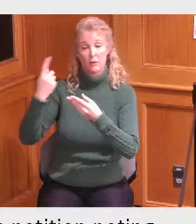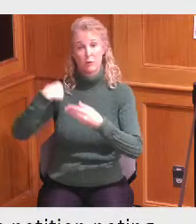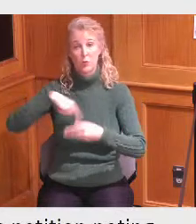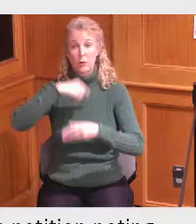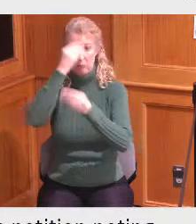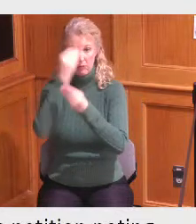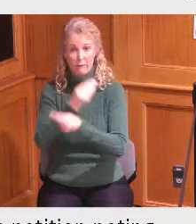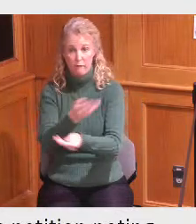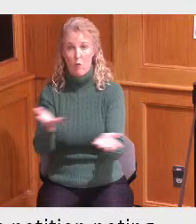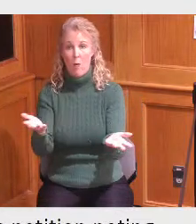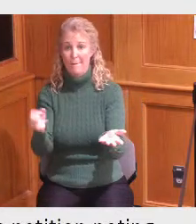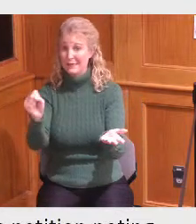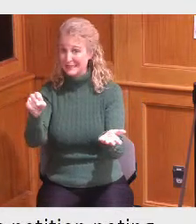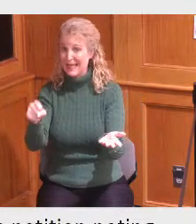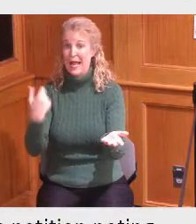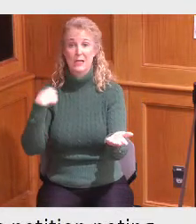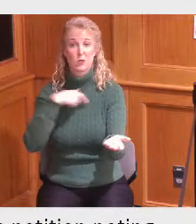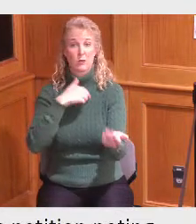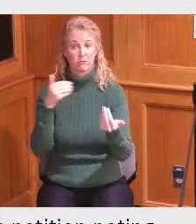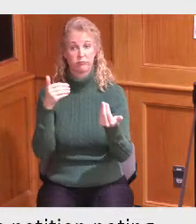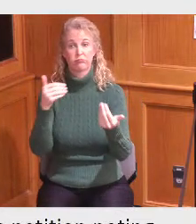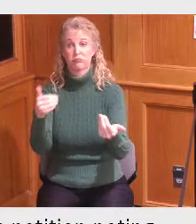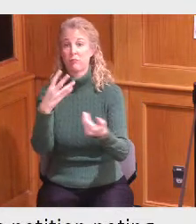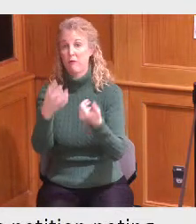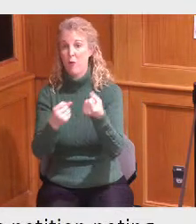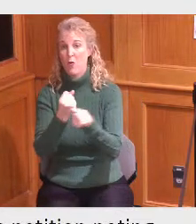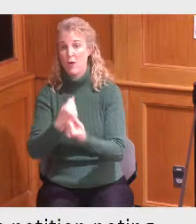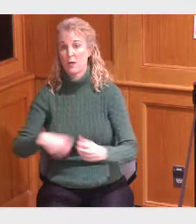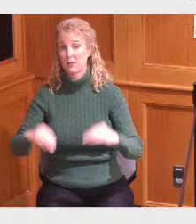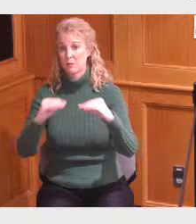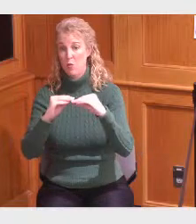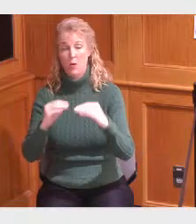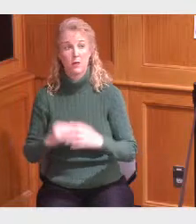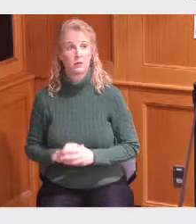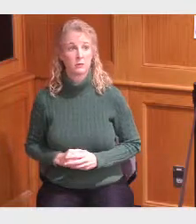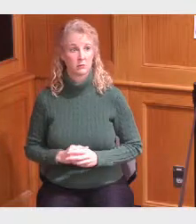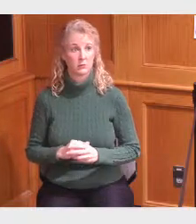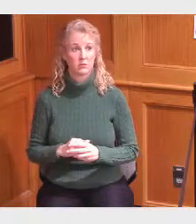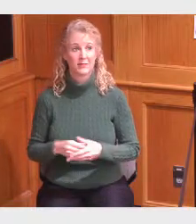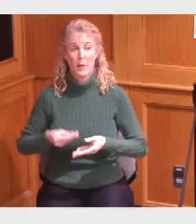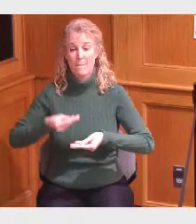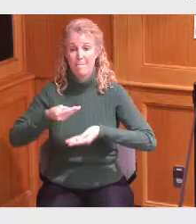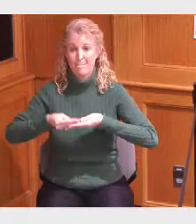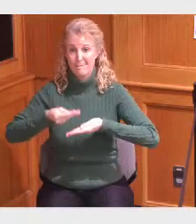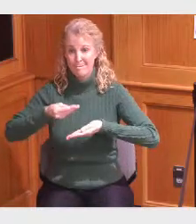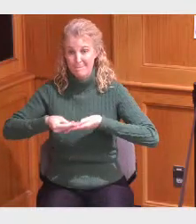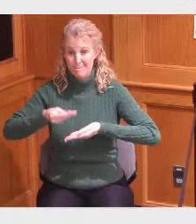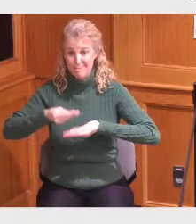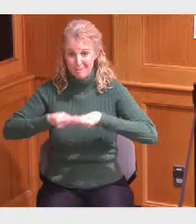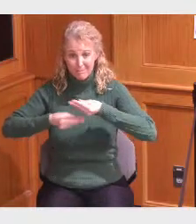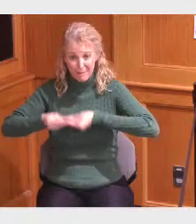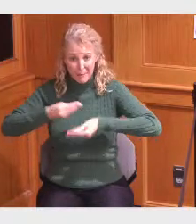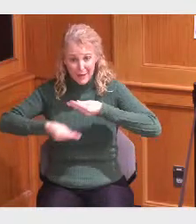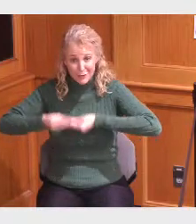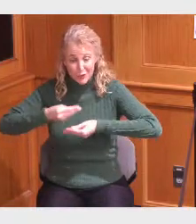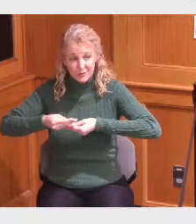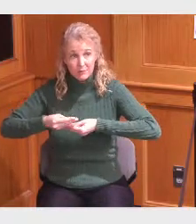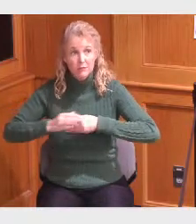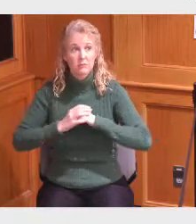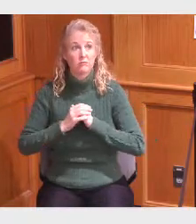fall that we're going forward for another 4 years. From a budget standpoint, so we